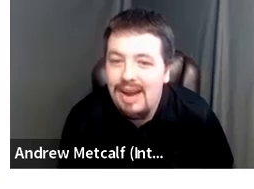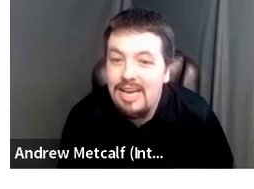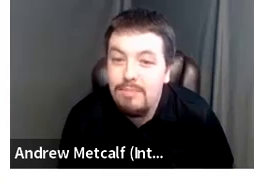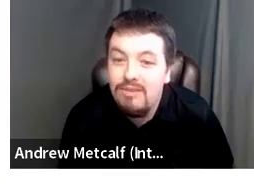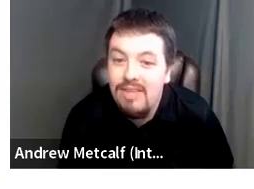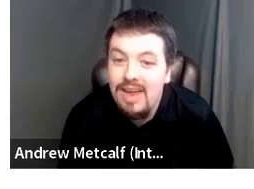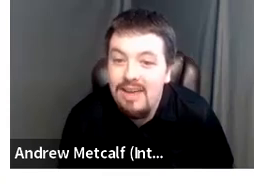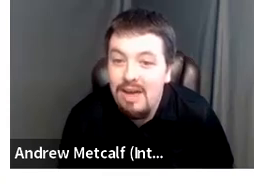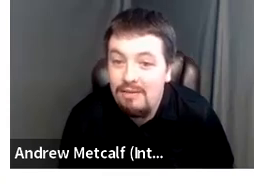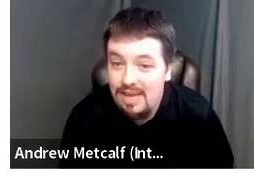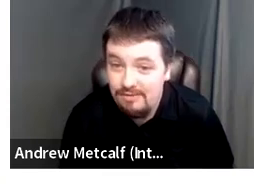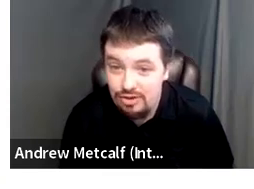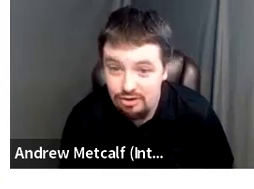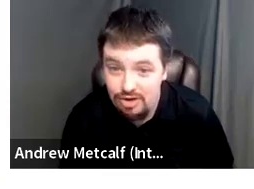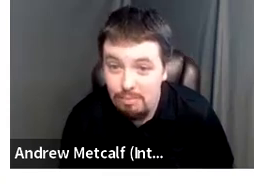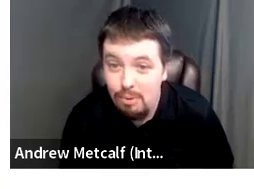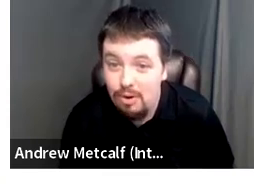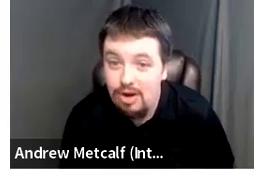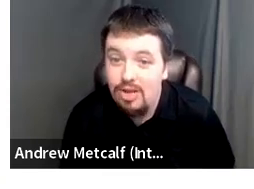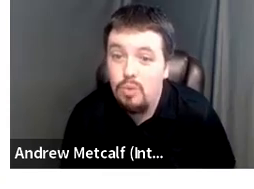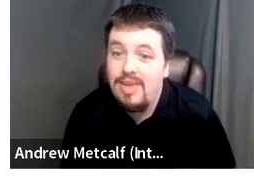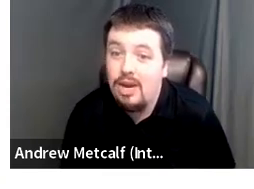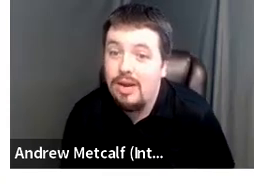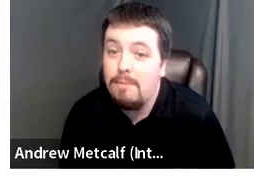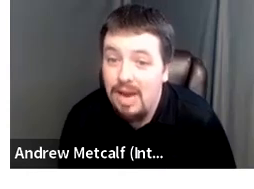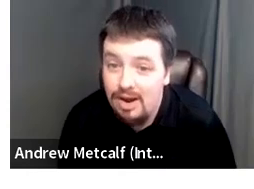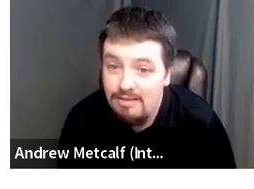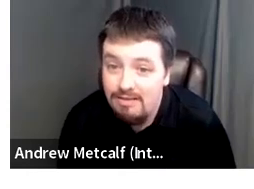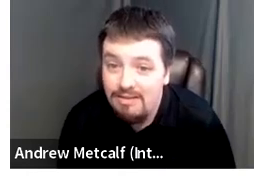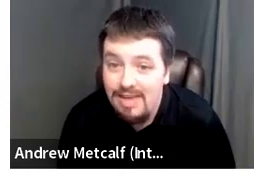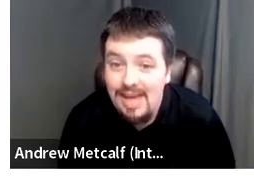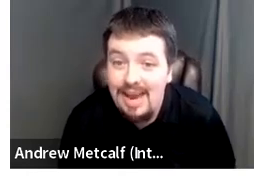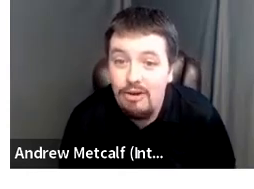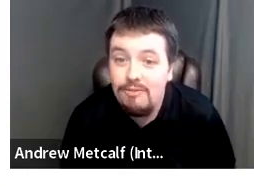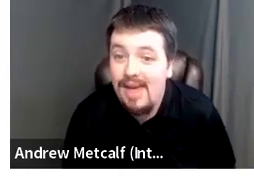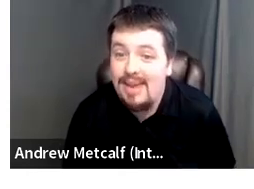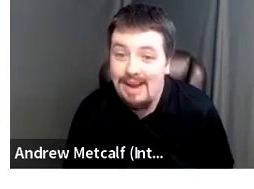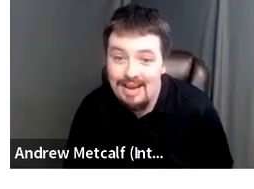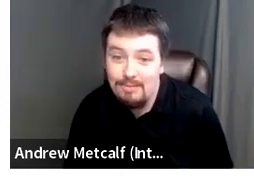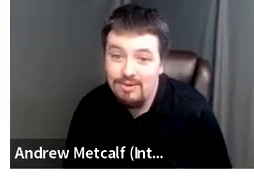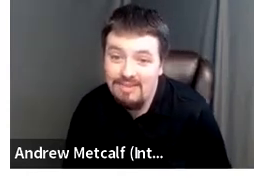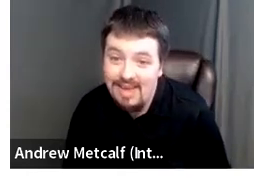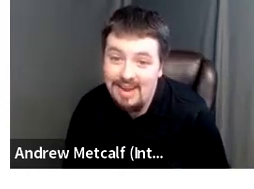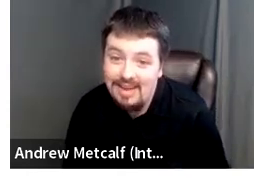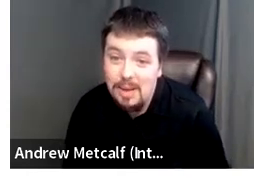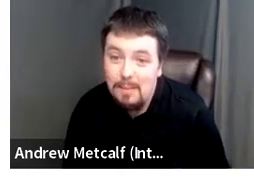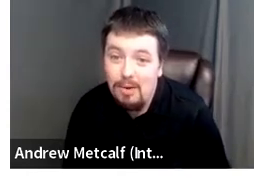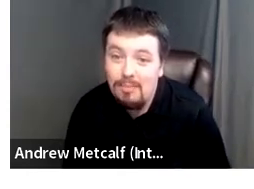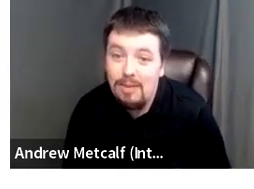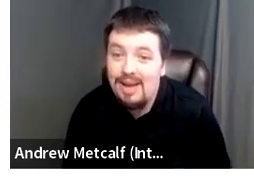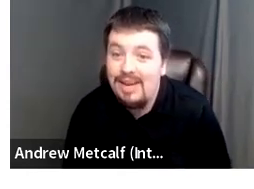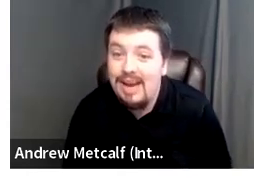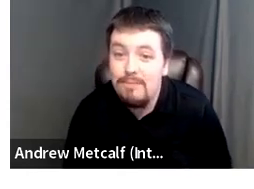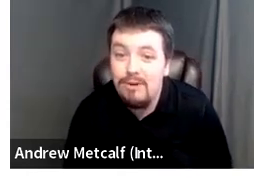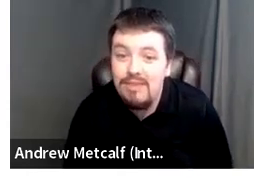before, 90% of deaf children are born with hearing parents. And out of that 90%,